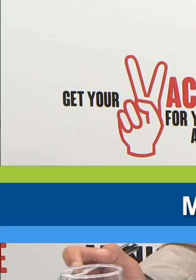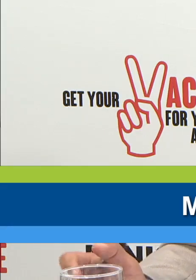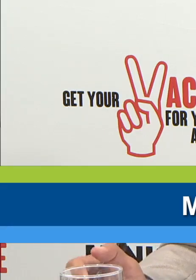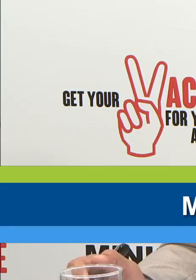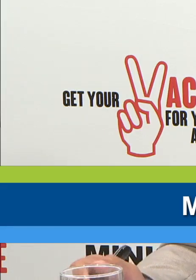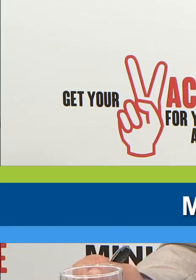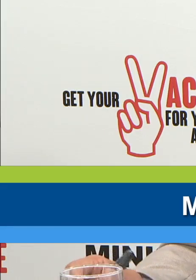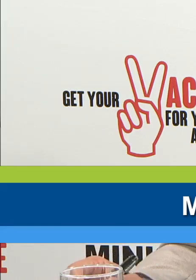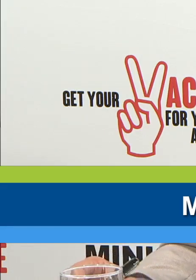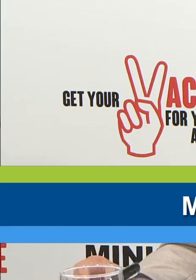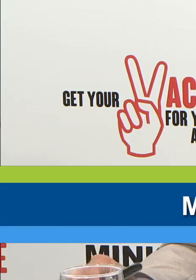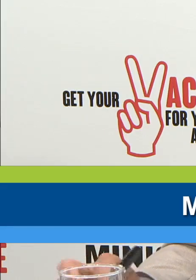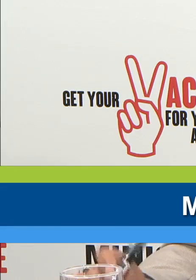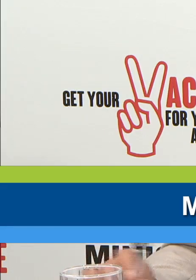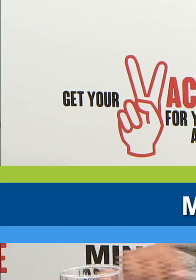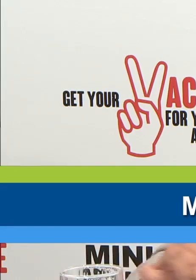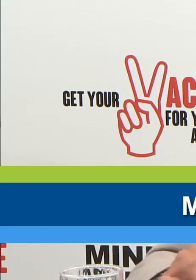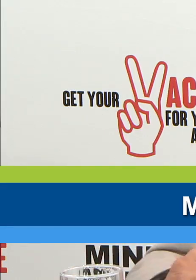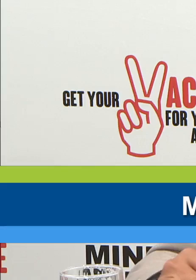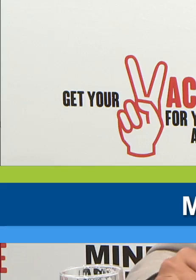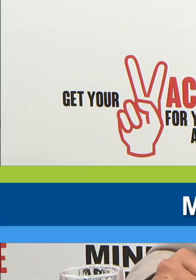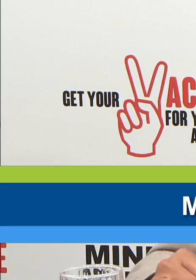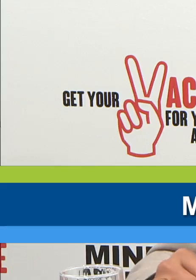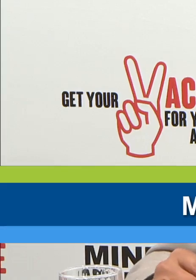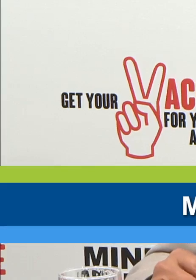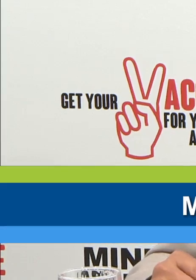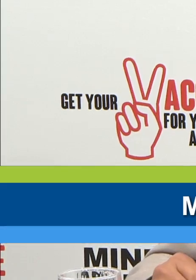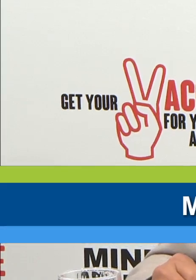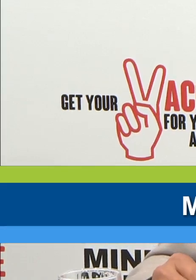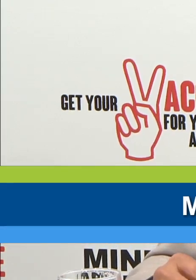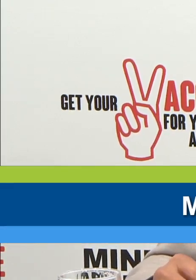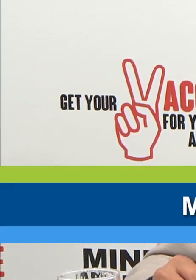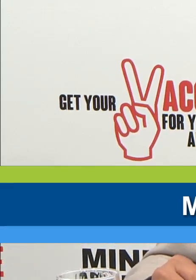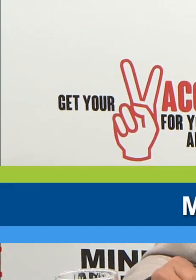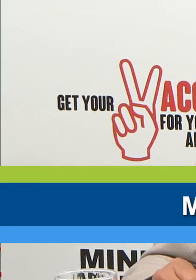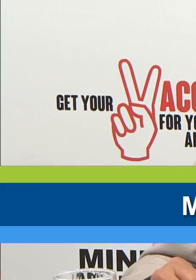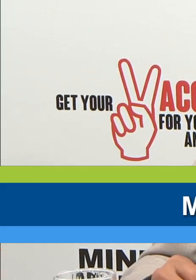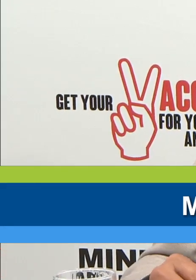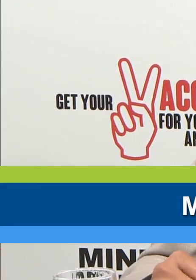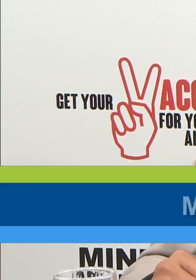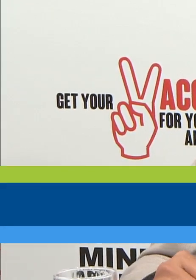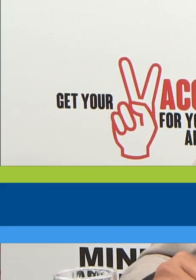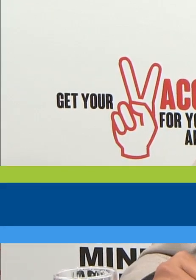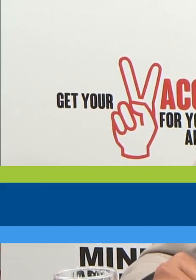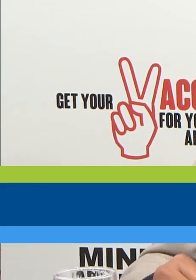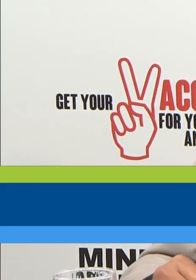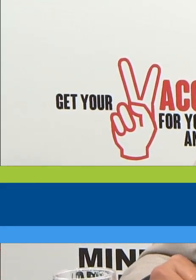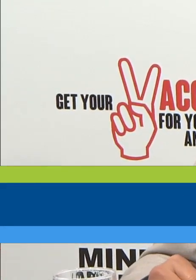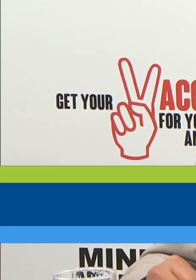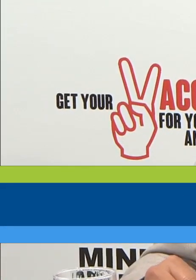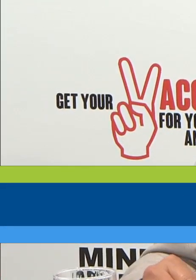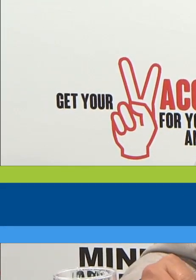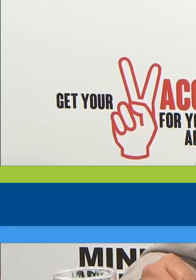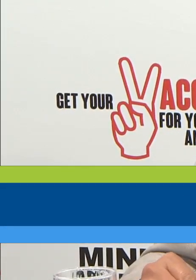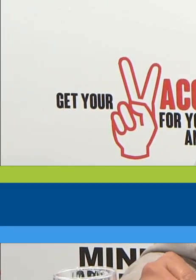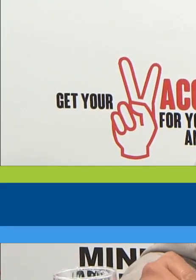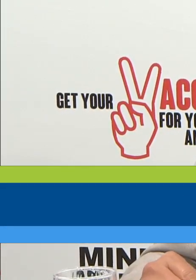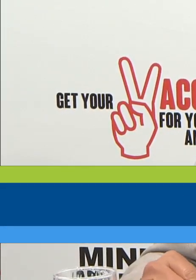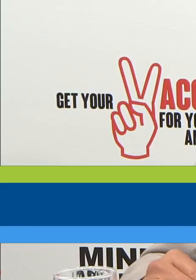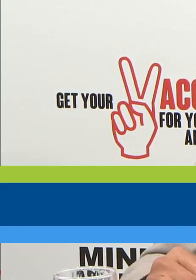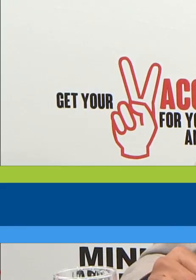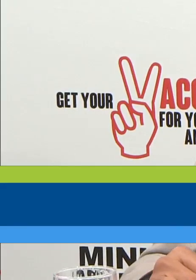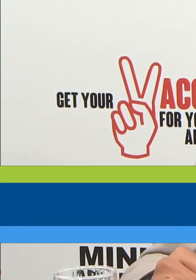Thank you. So the issue of vaccine procurement, yes, we have signed a